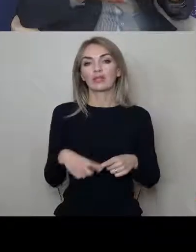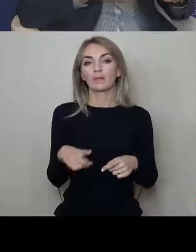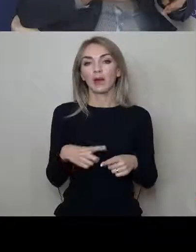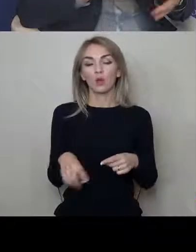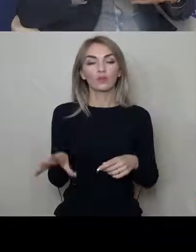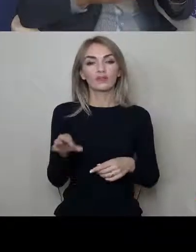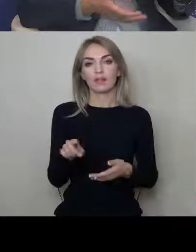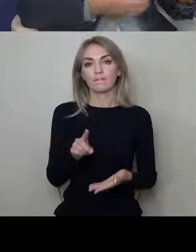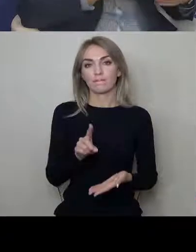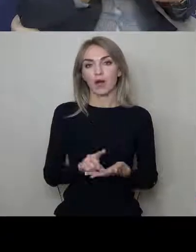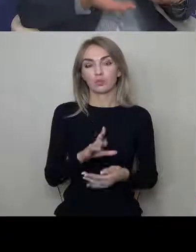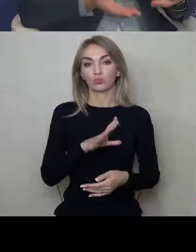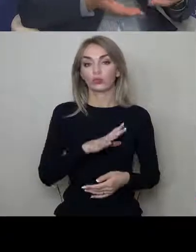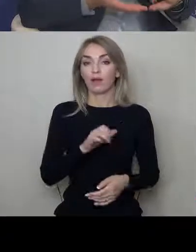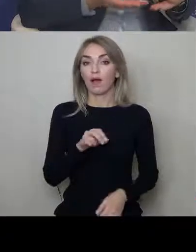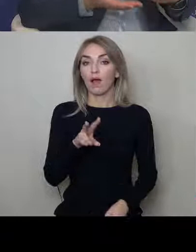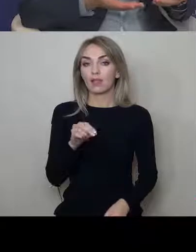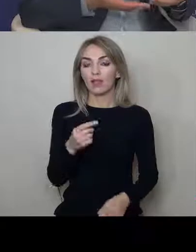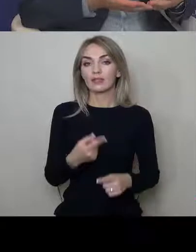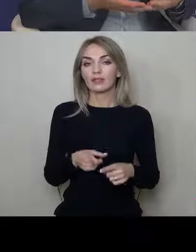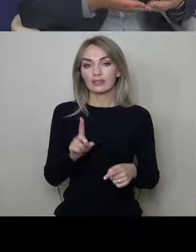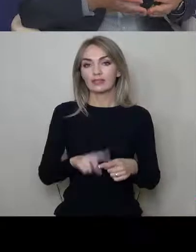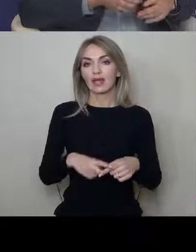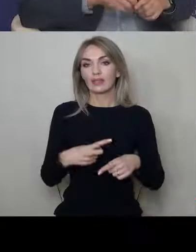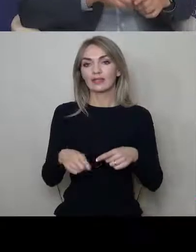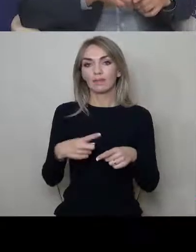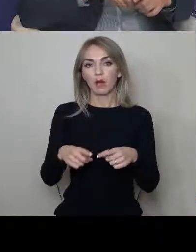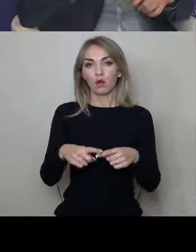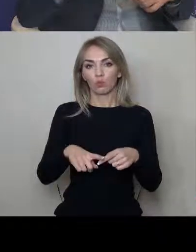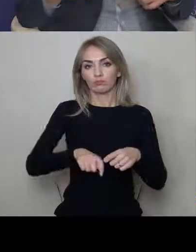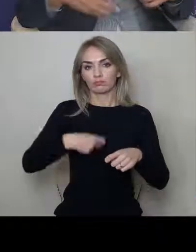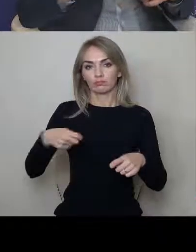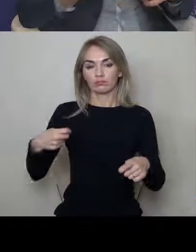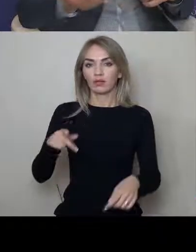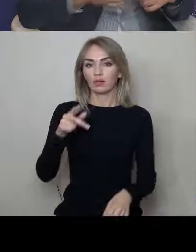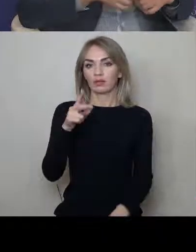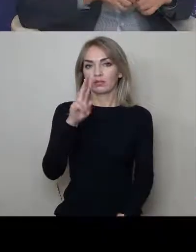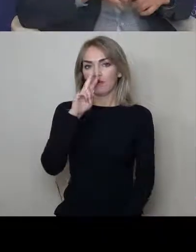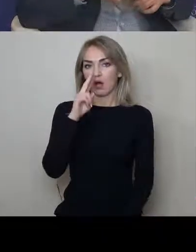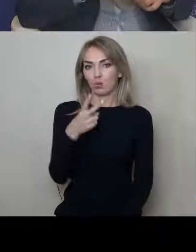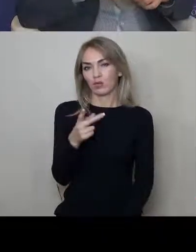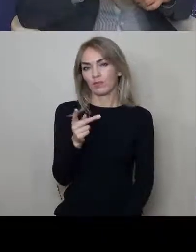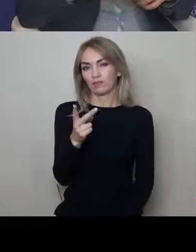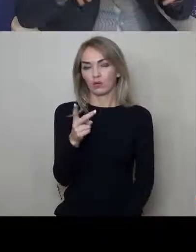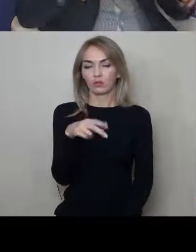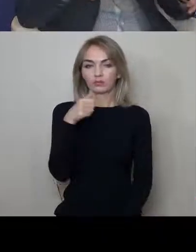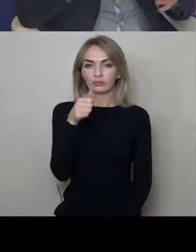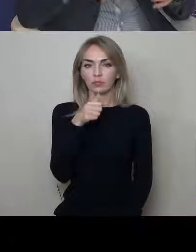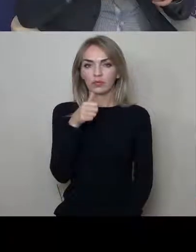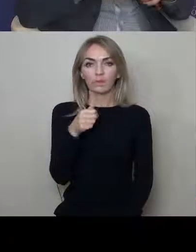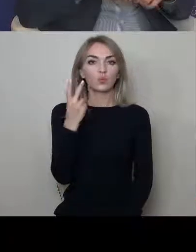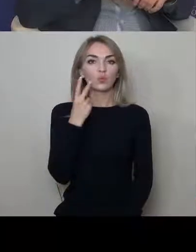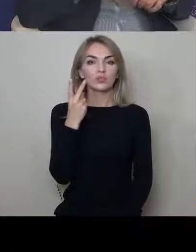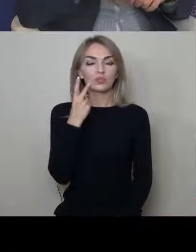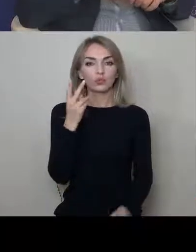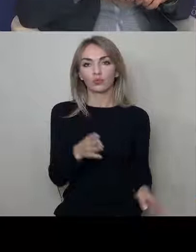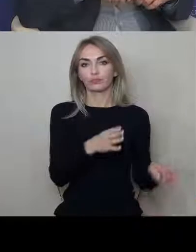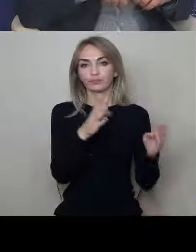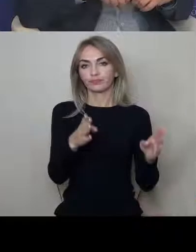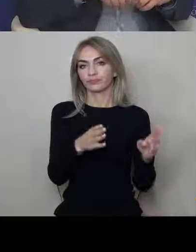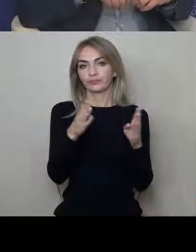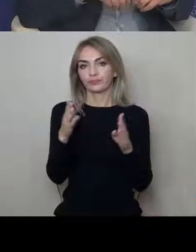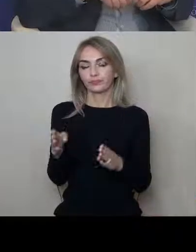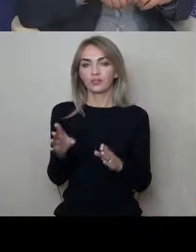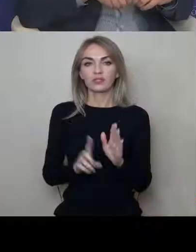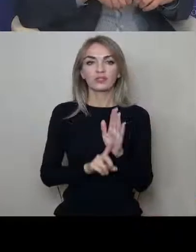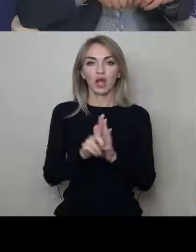to complete everything and launch e-court. So that 6 months have already